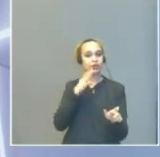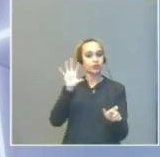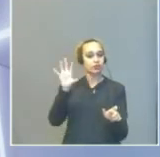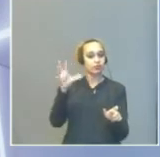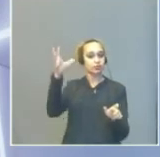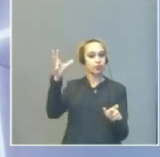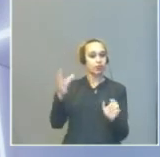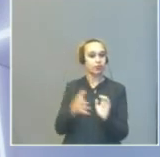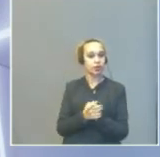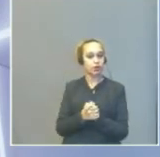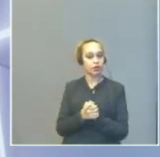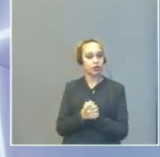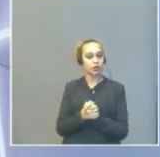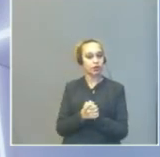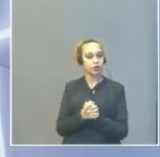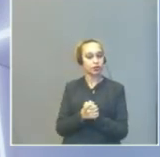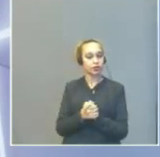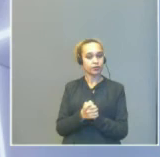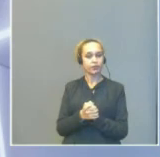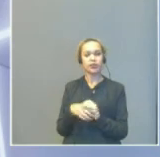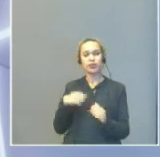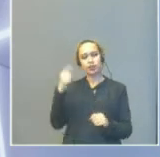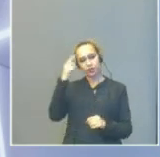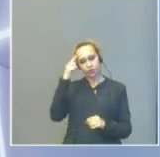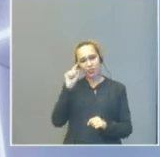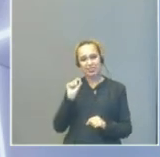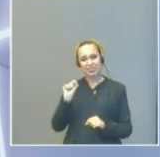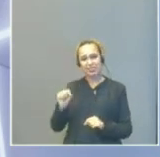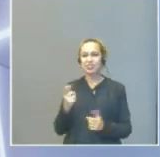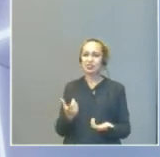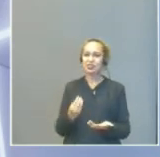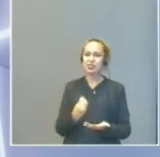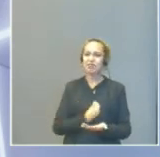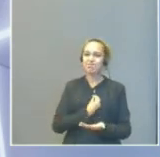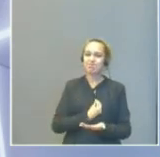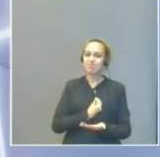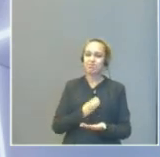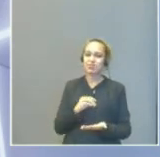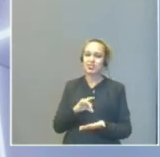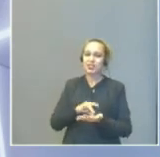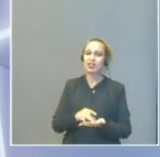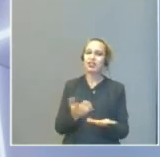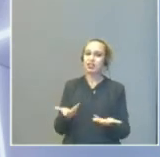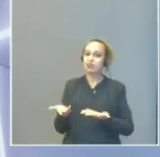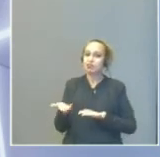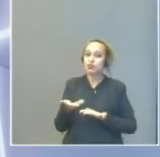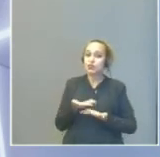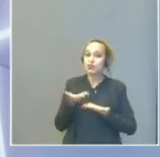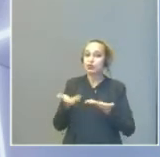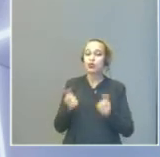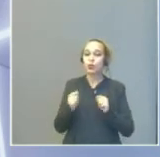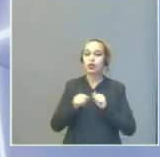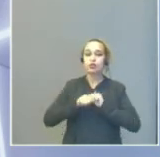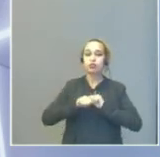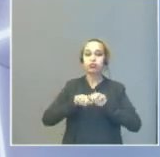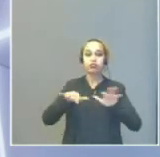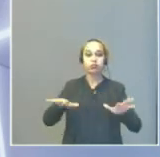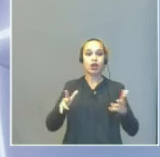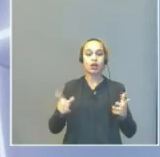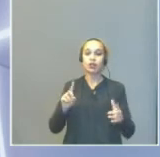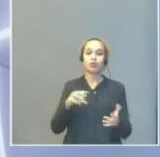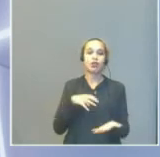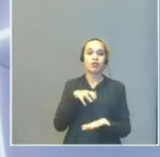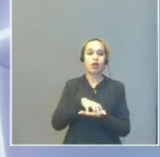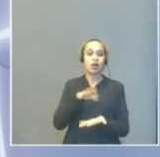is very present in these times and inviting us to expand on these notions. not to stay within the familiar spaces